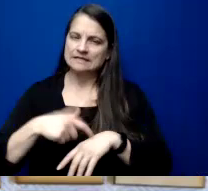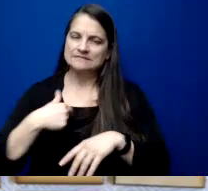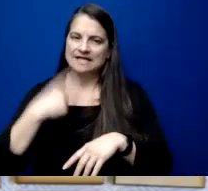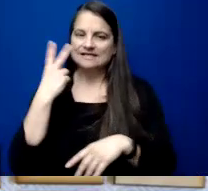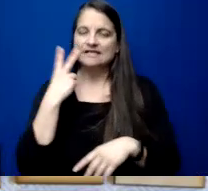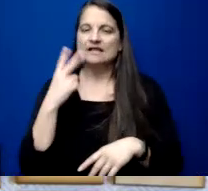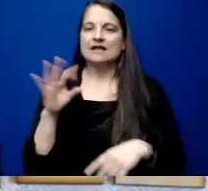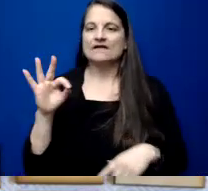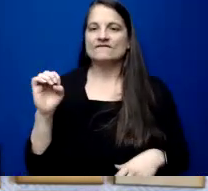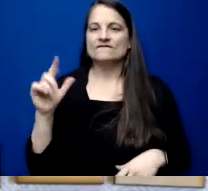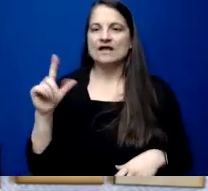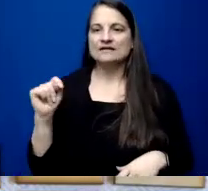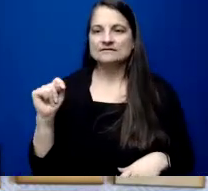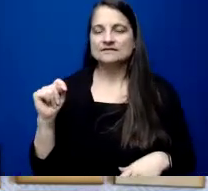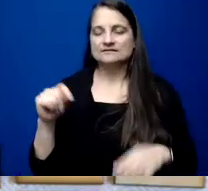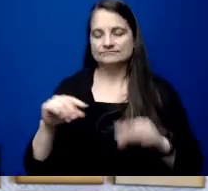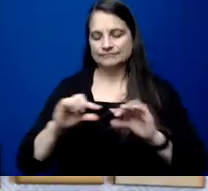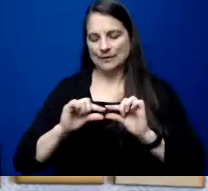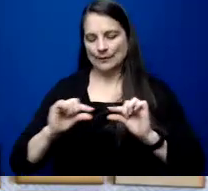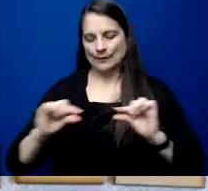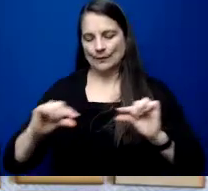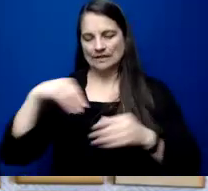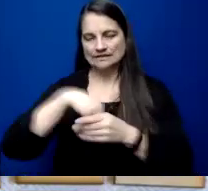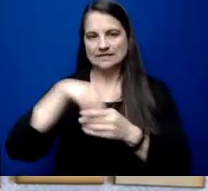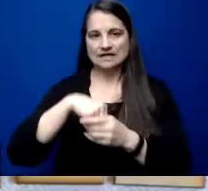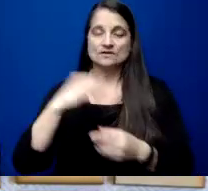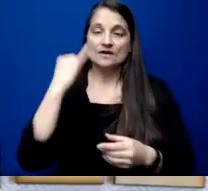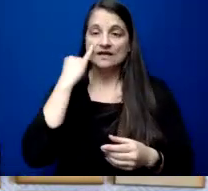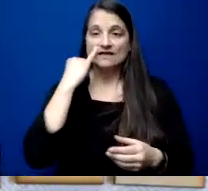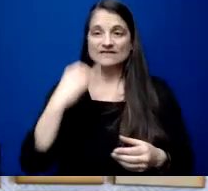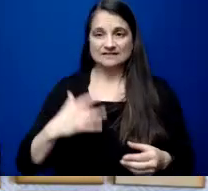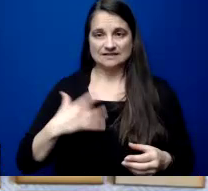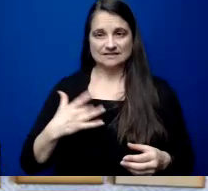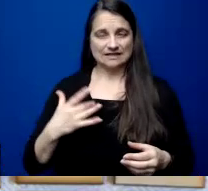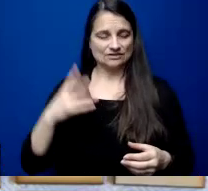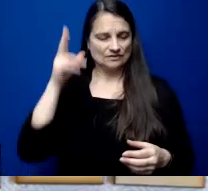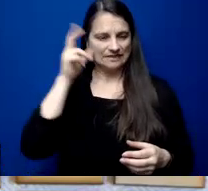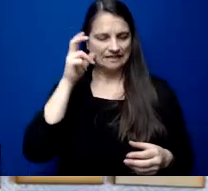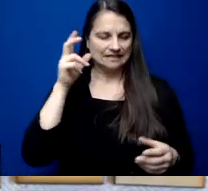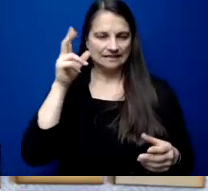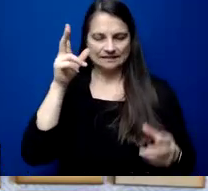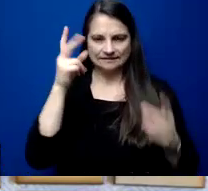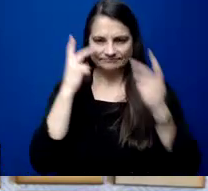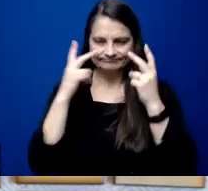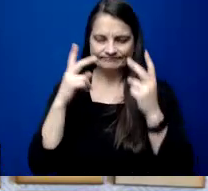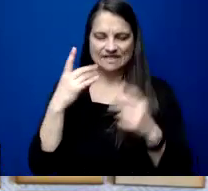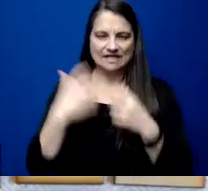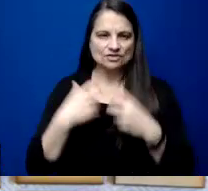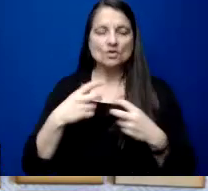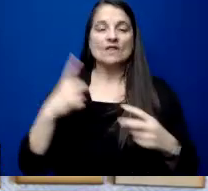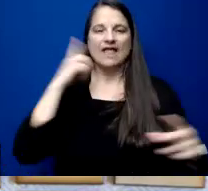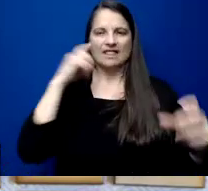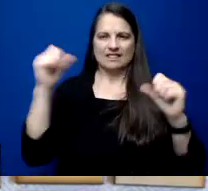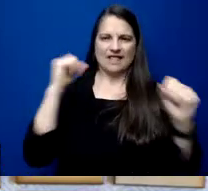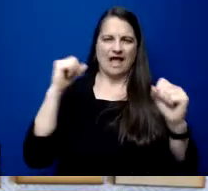felt lining. So sometimes if it is a sensory issue to have like the loud sound